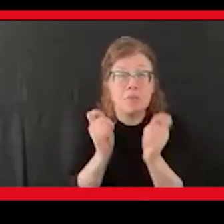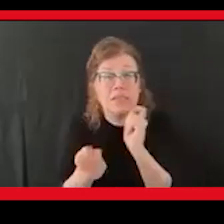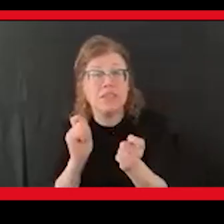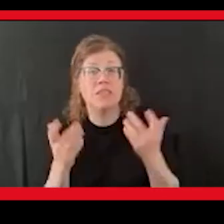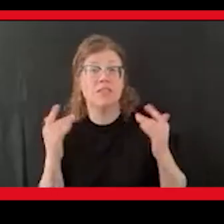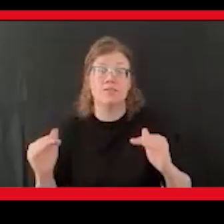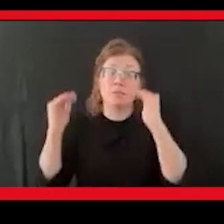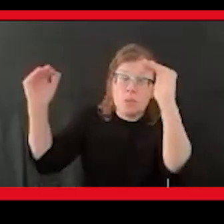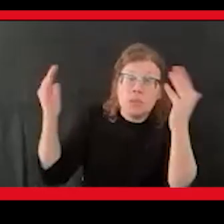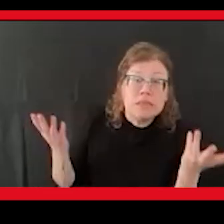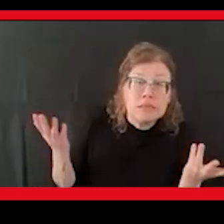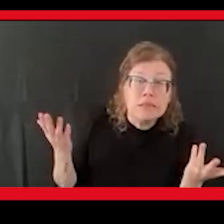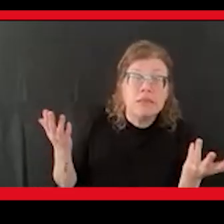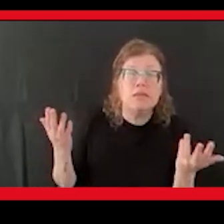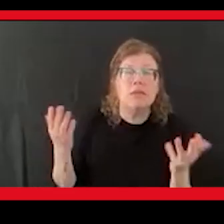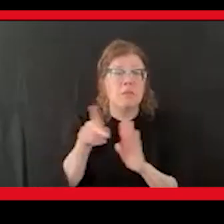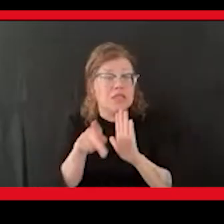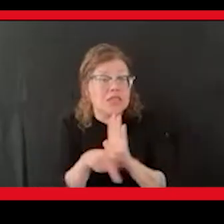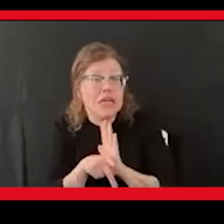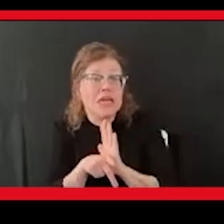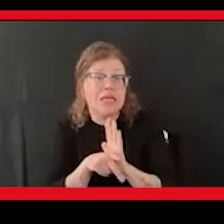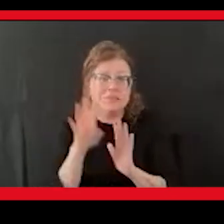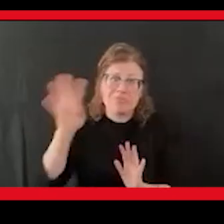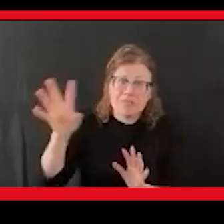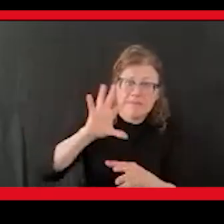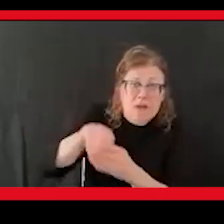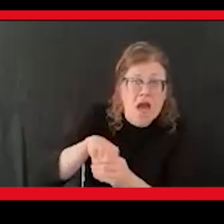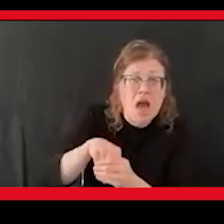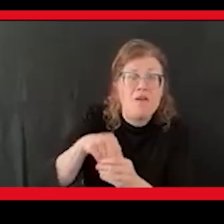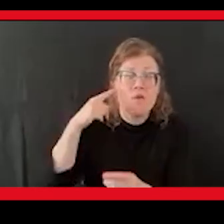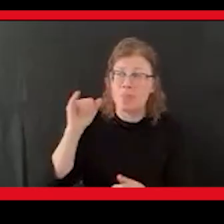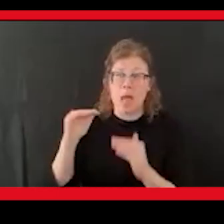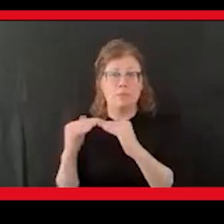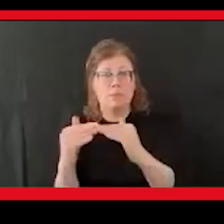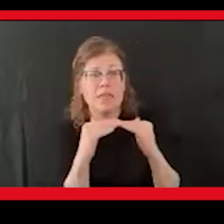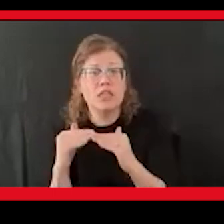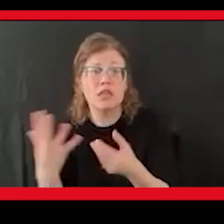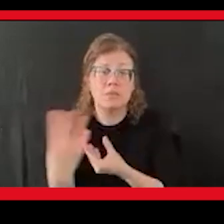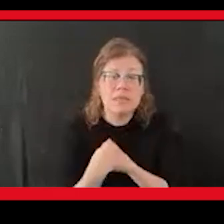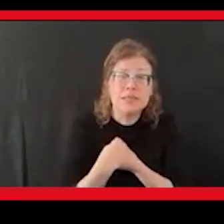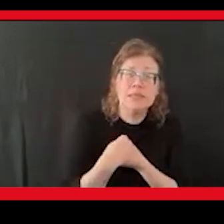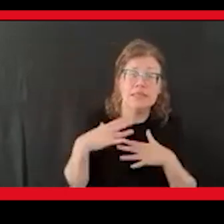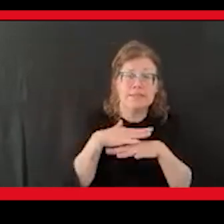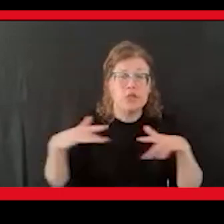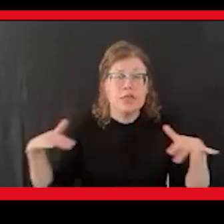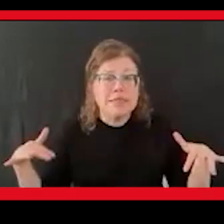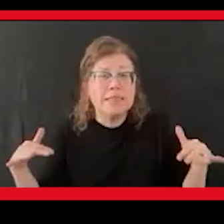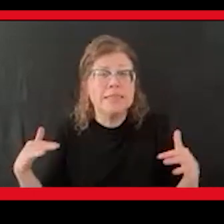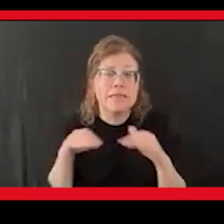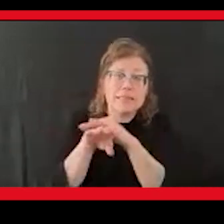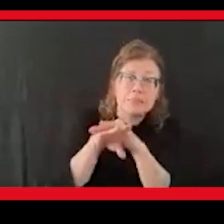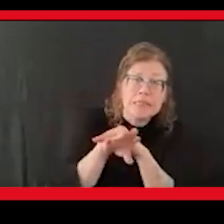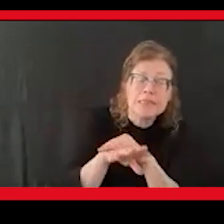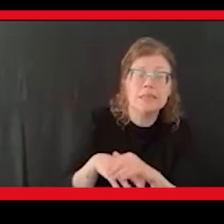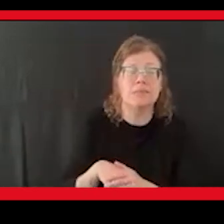diversity, inclusion, and accessibility, and/or truth and reconciliation, or an